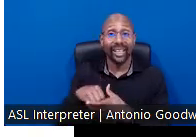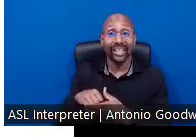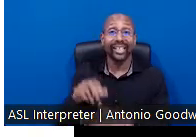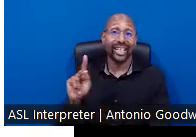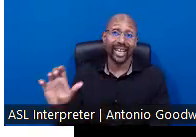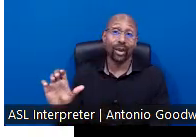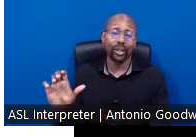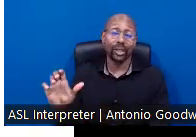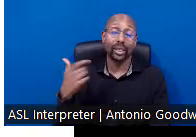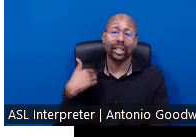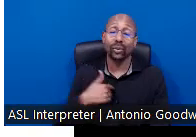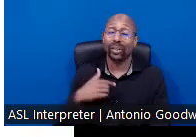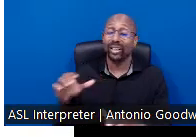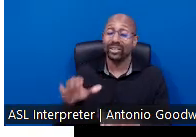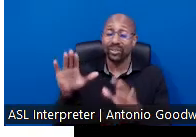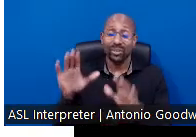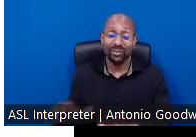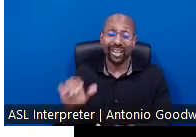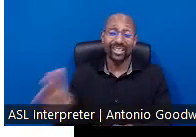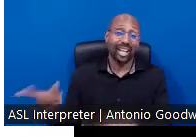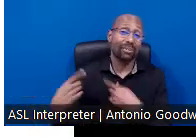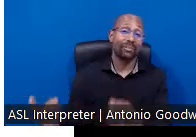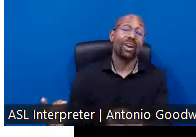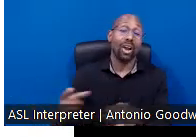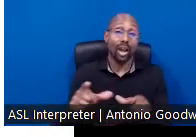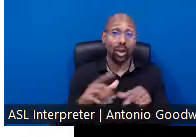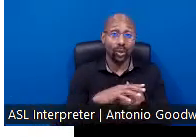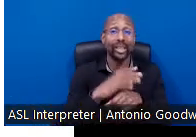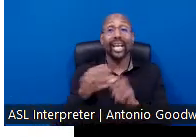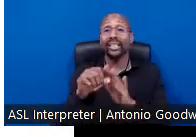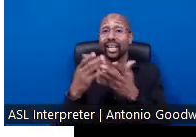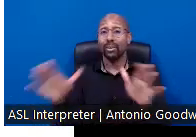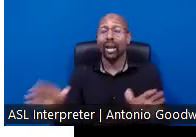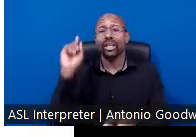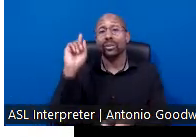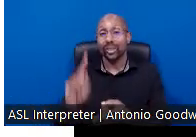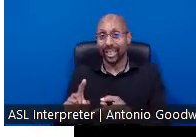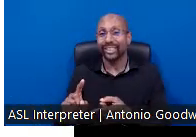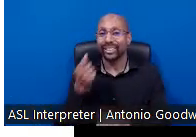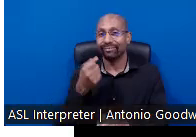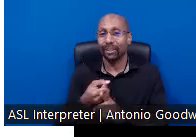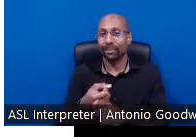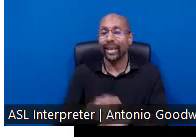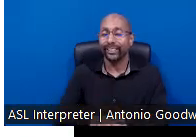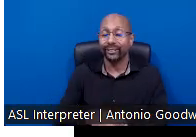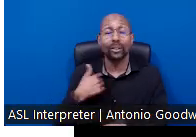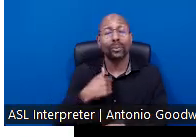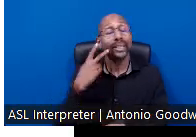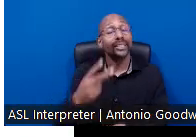job locally and statewide as well of decreasing that burden of COVID. We've seen the case